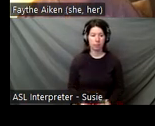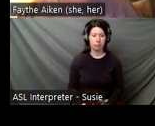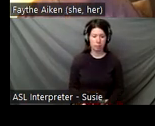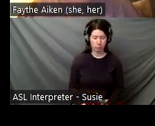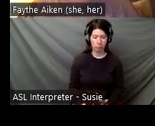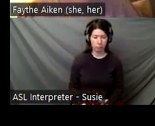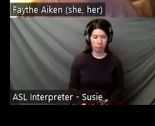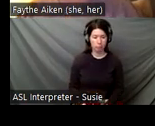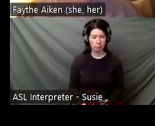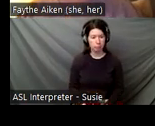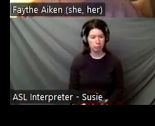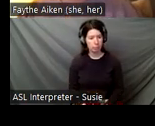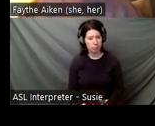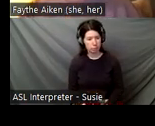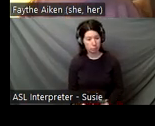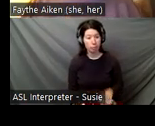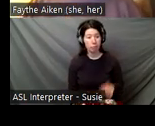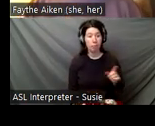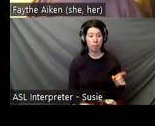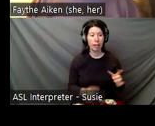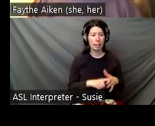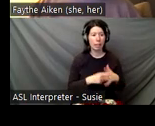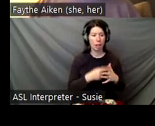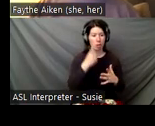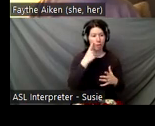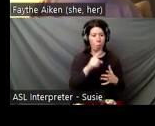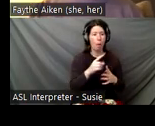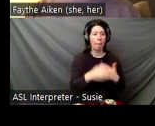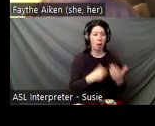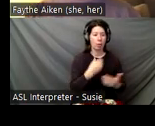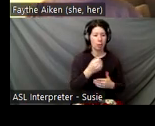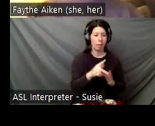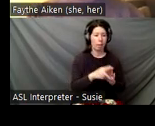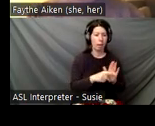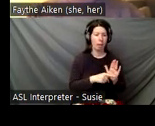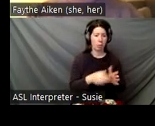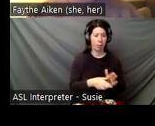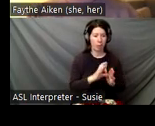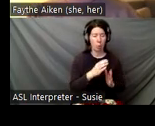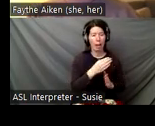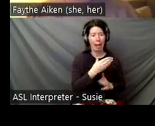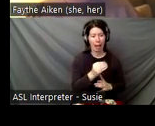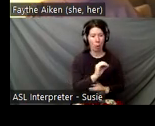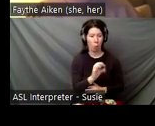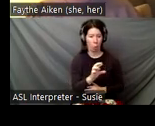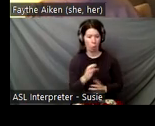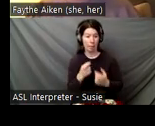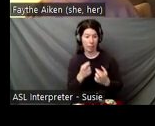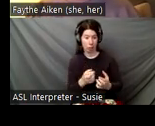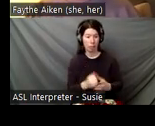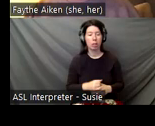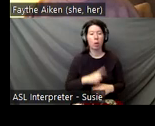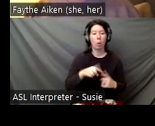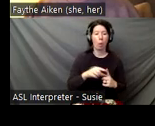Okay, there, here I am. Initiation of process of policy review and or recommendation. At the request of